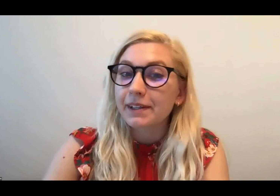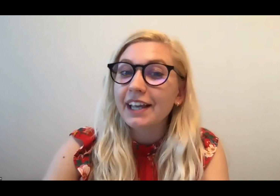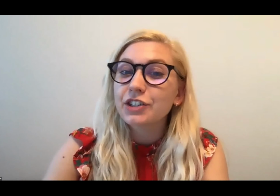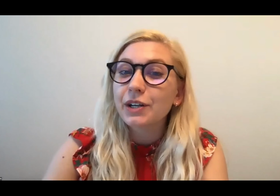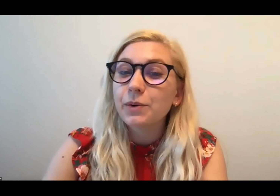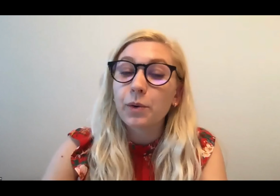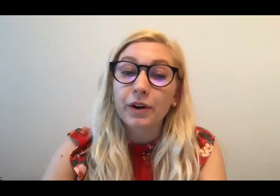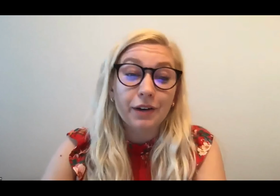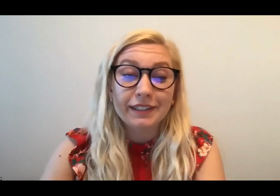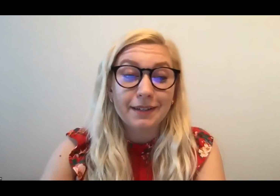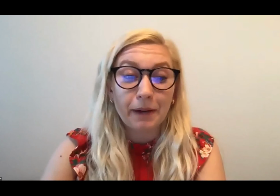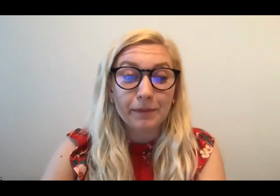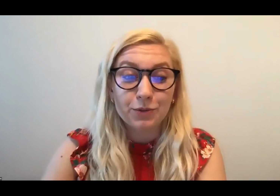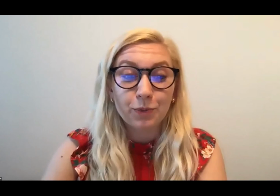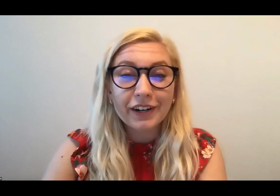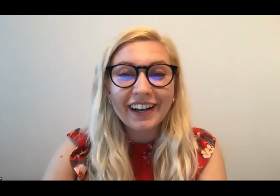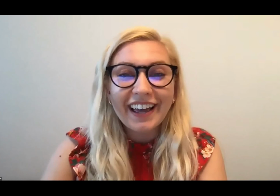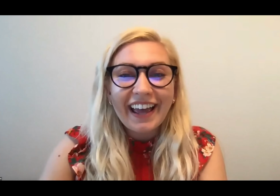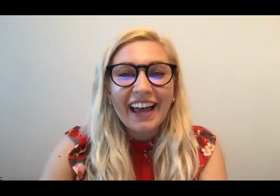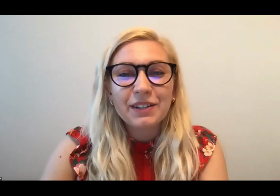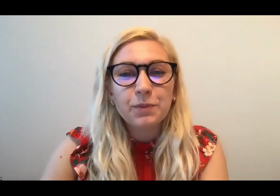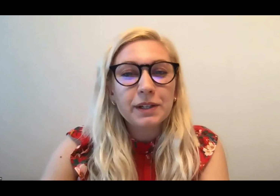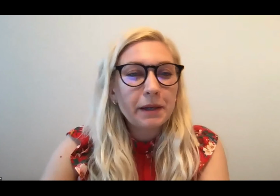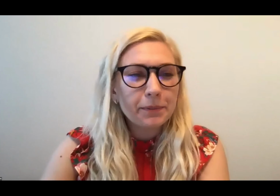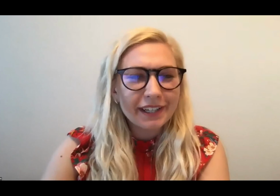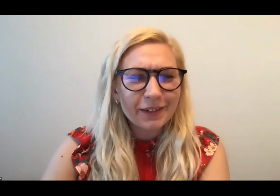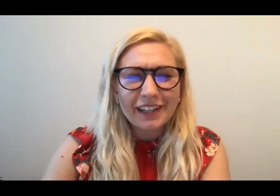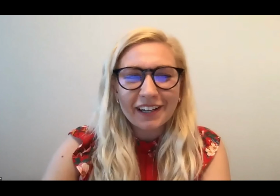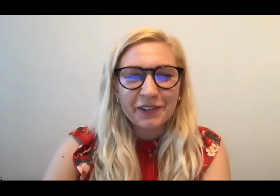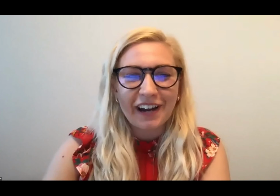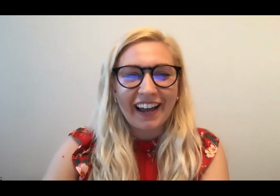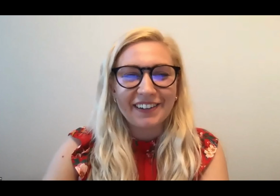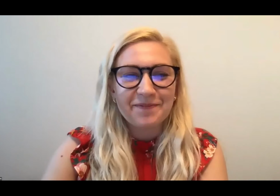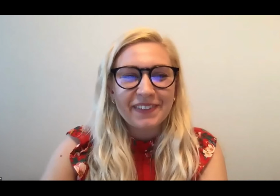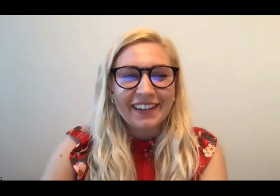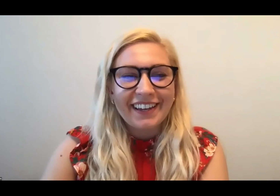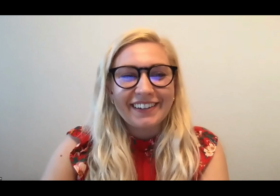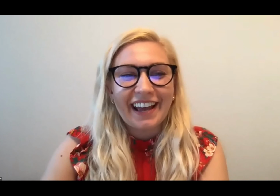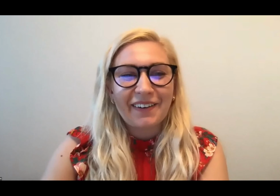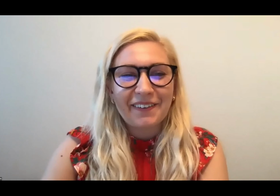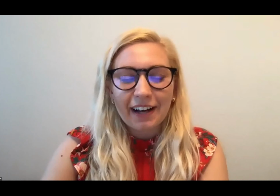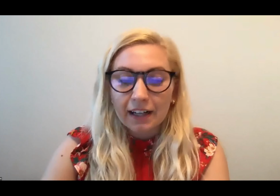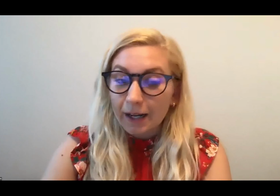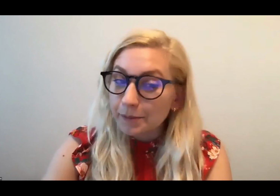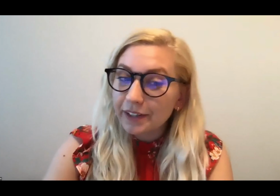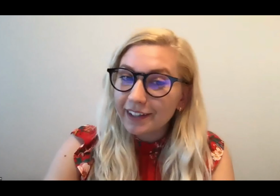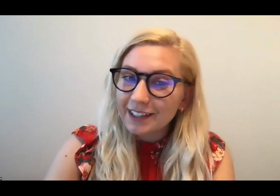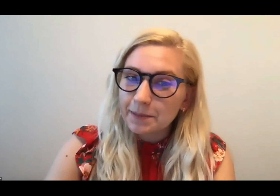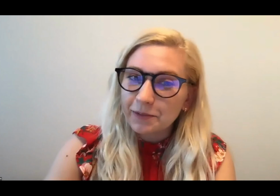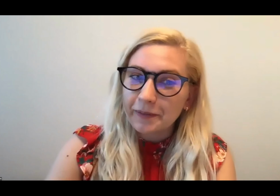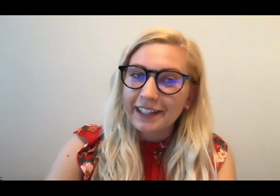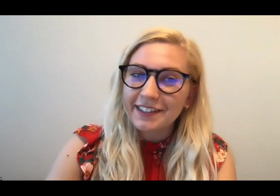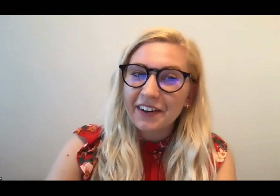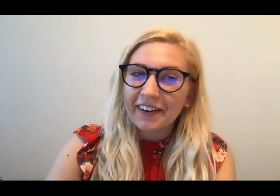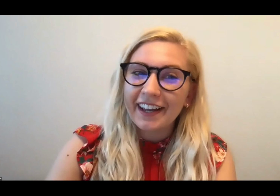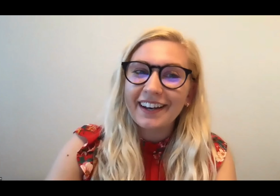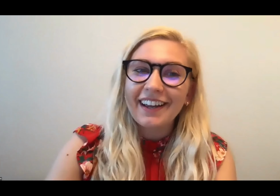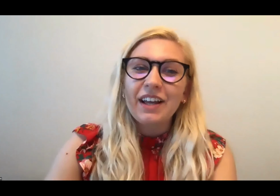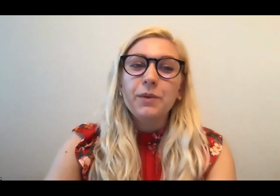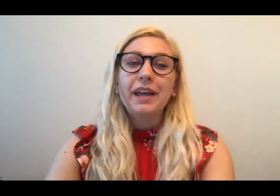scientific publication or a recent published work, and we'll be bringing you along for the ride. Now, a couple more things before we